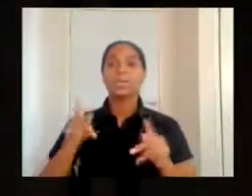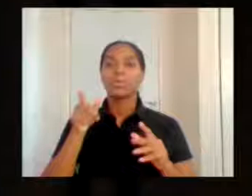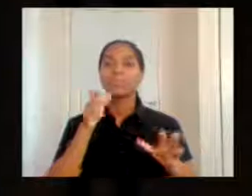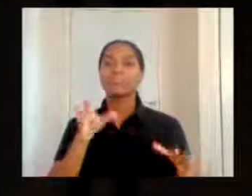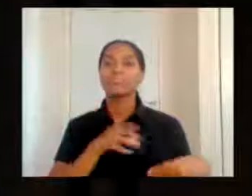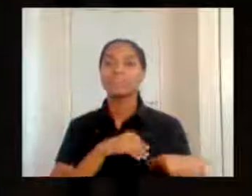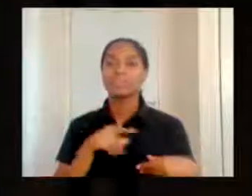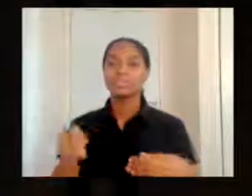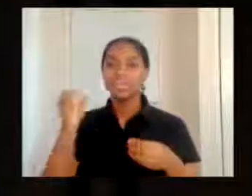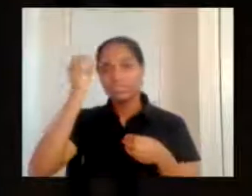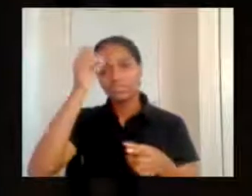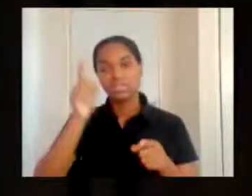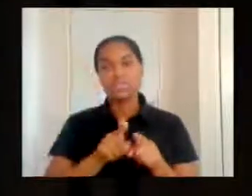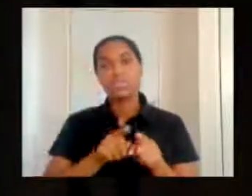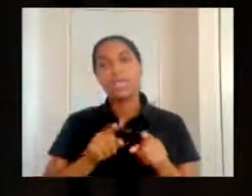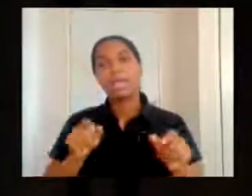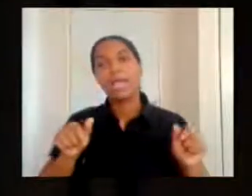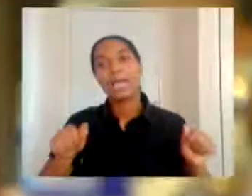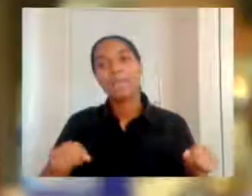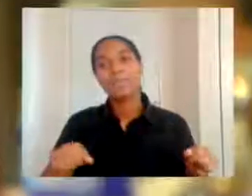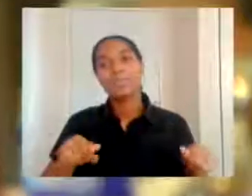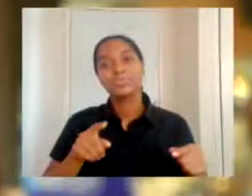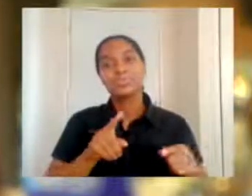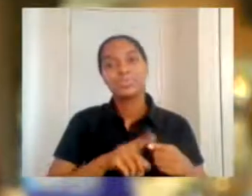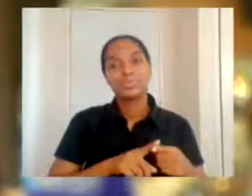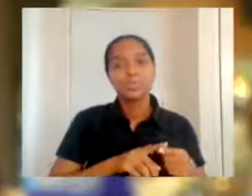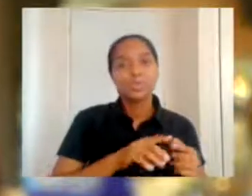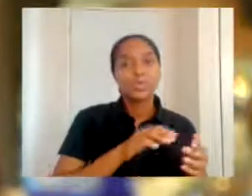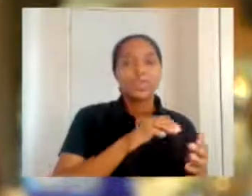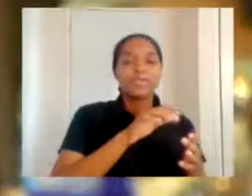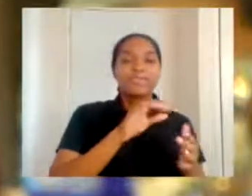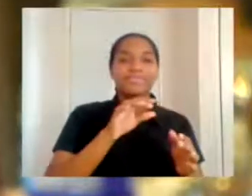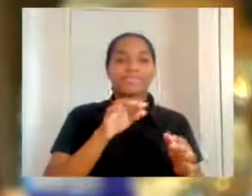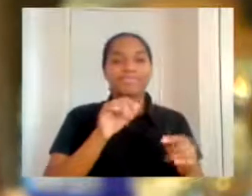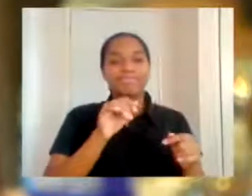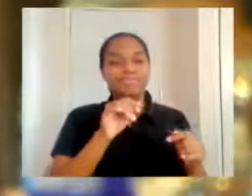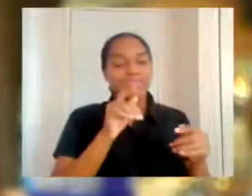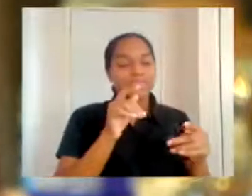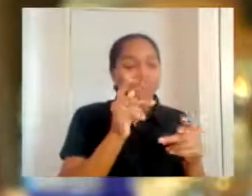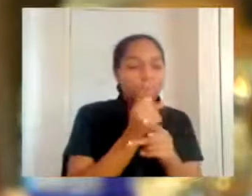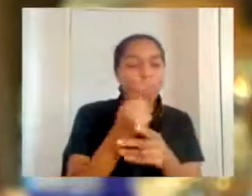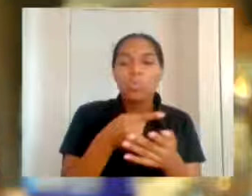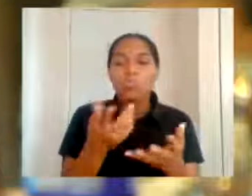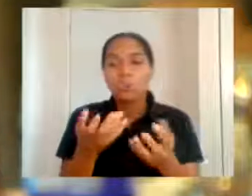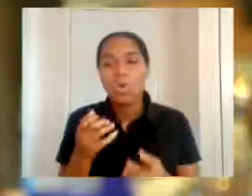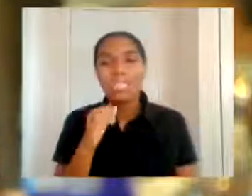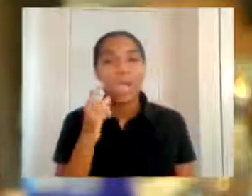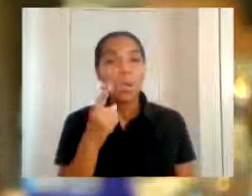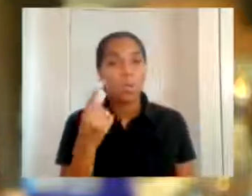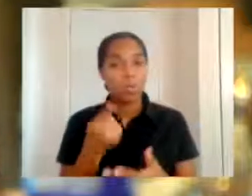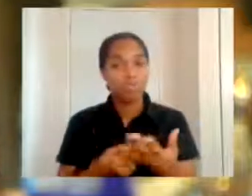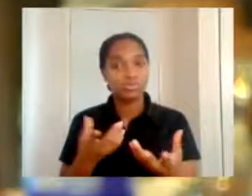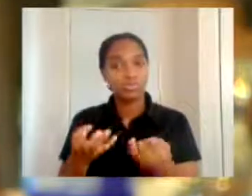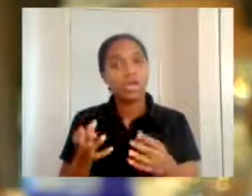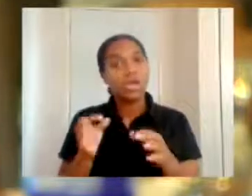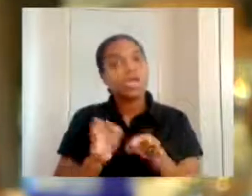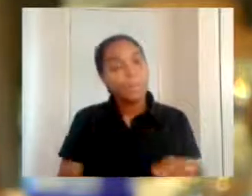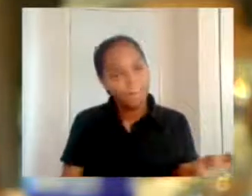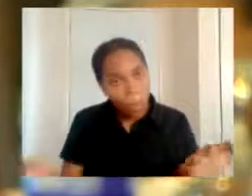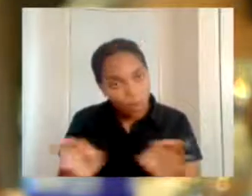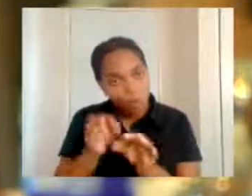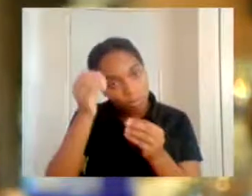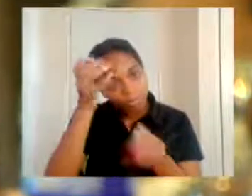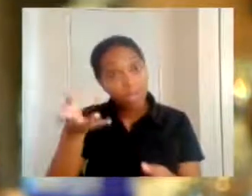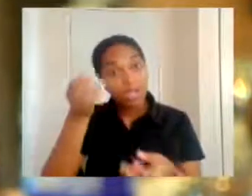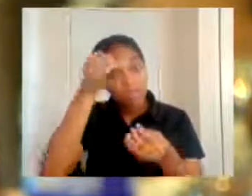the ability to filter out. If you only want to get what you want, the important information that